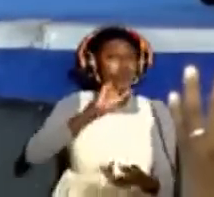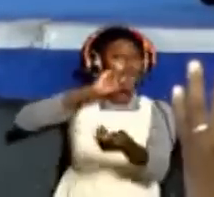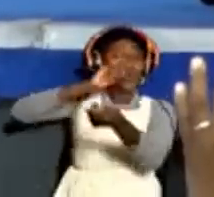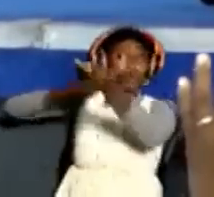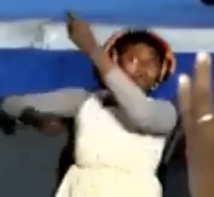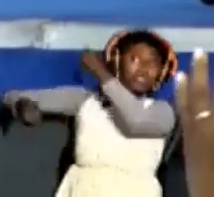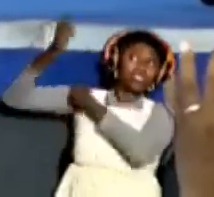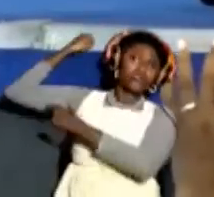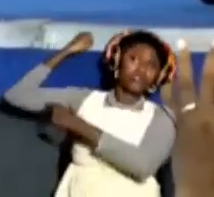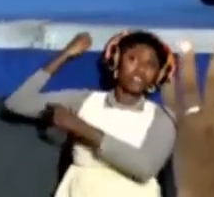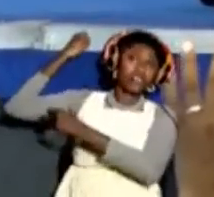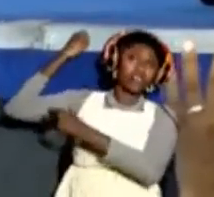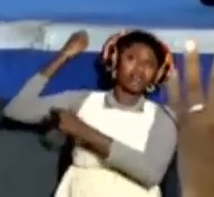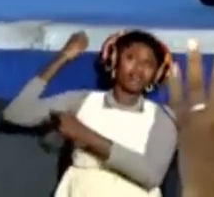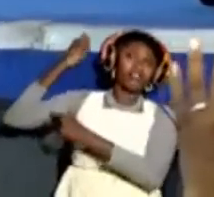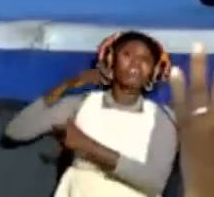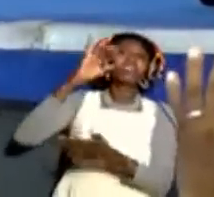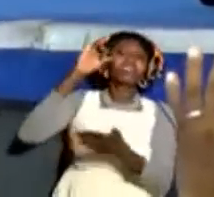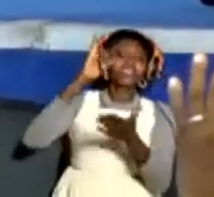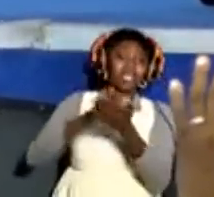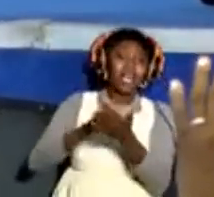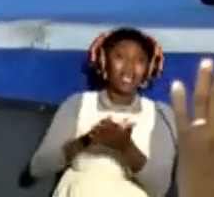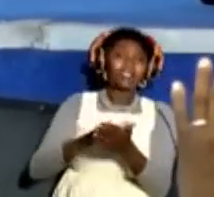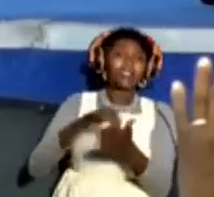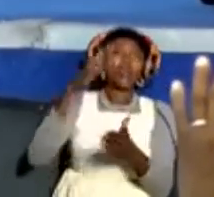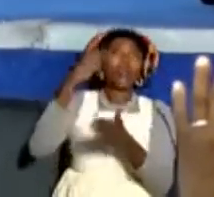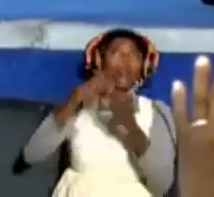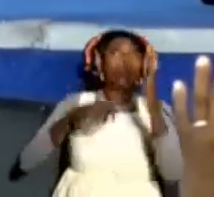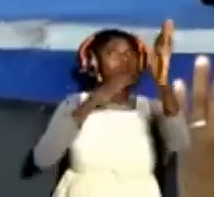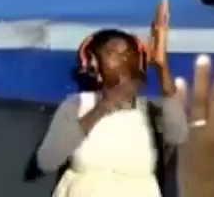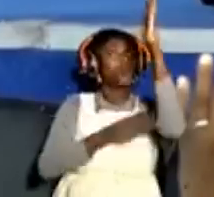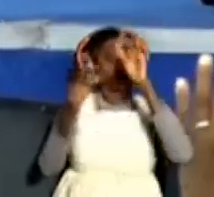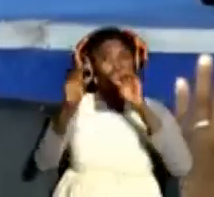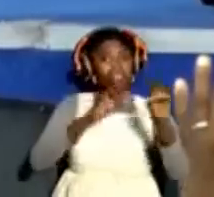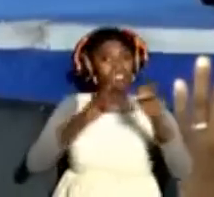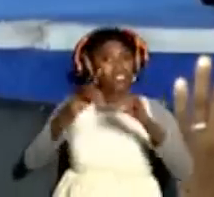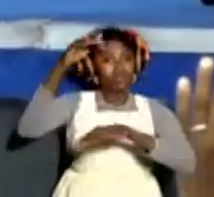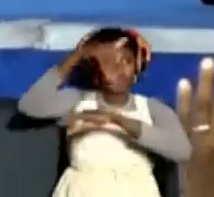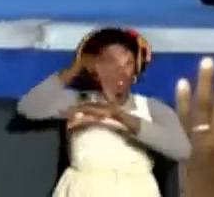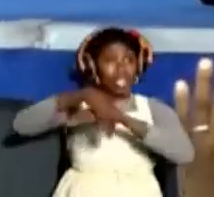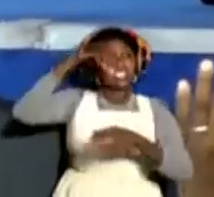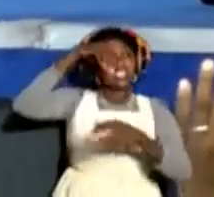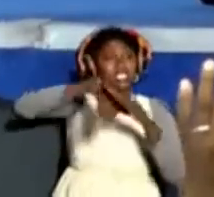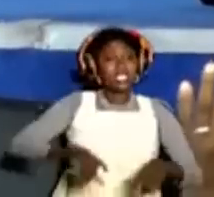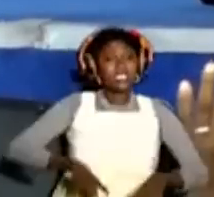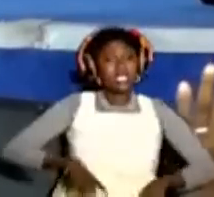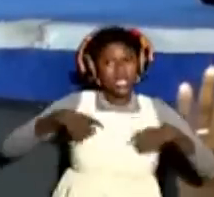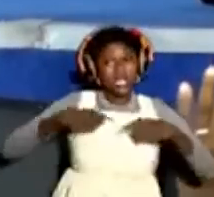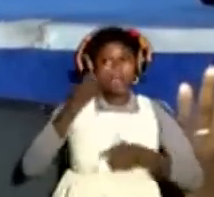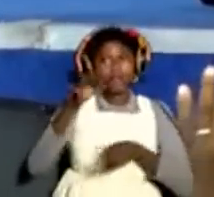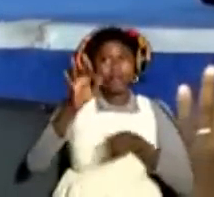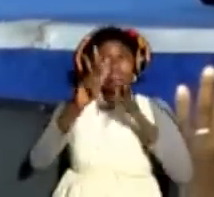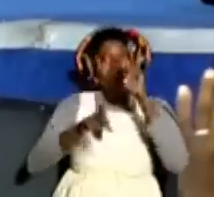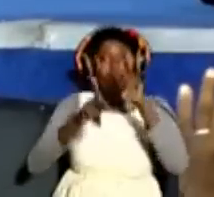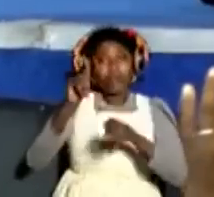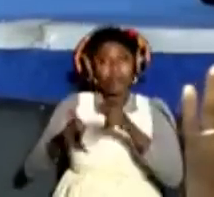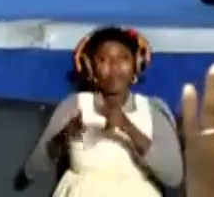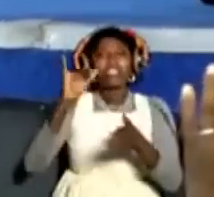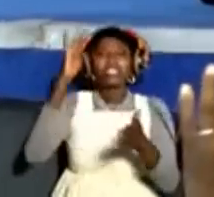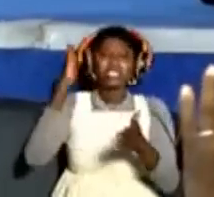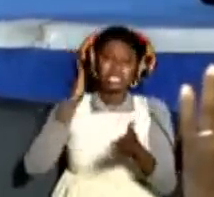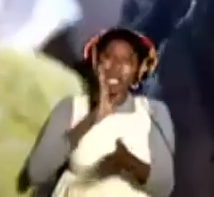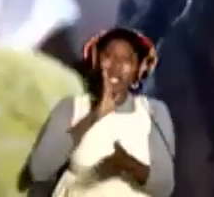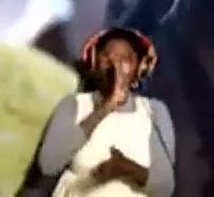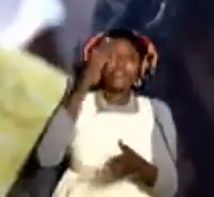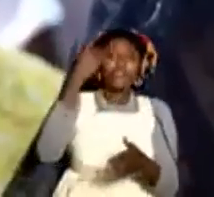reversal. That which we have done tonight in the lives of your people shall